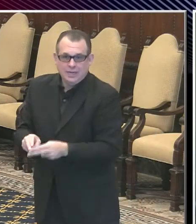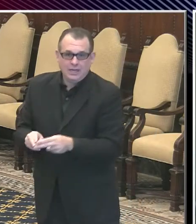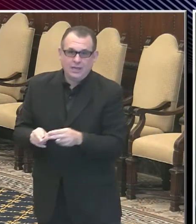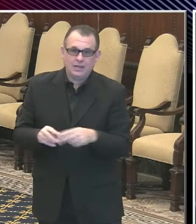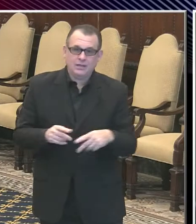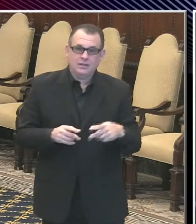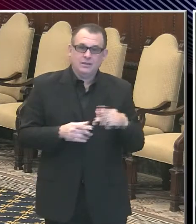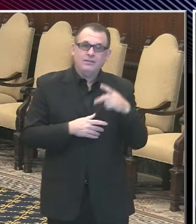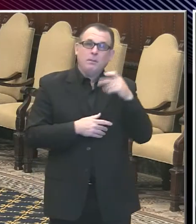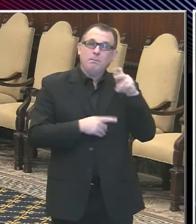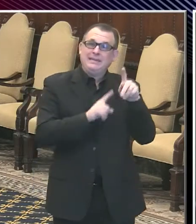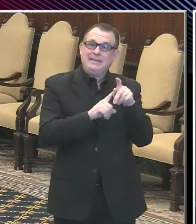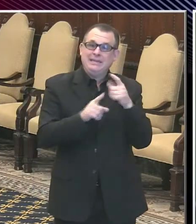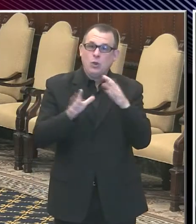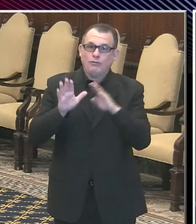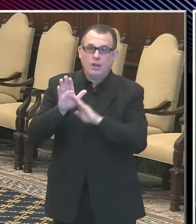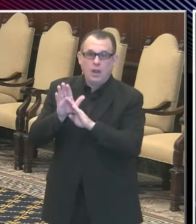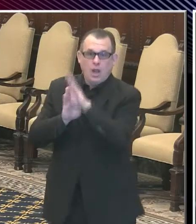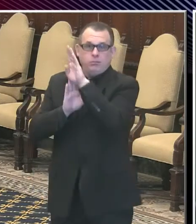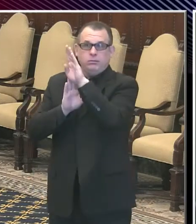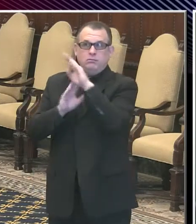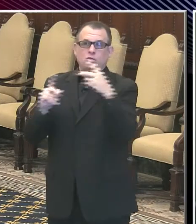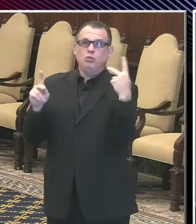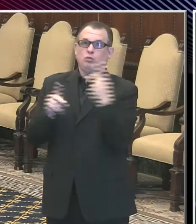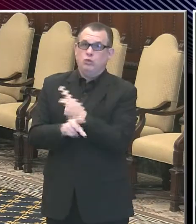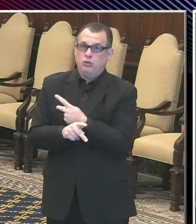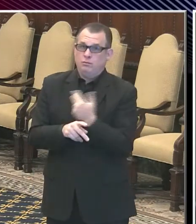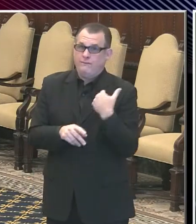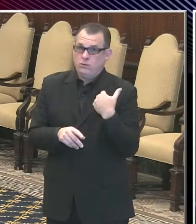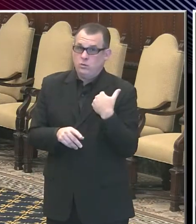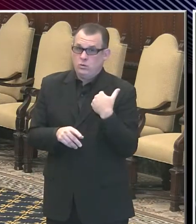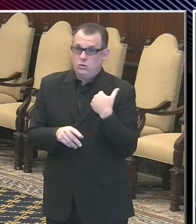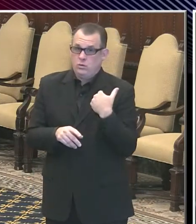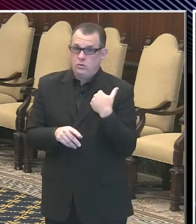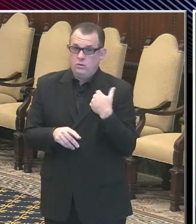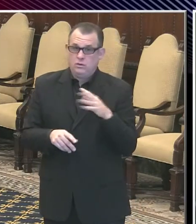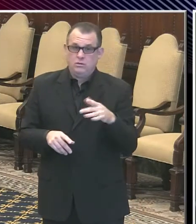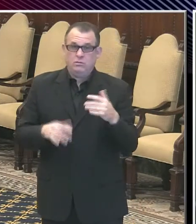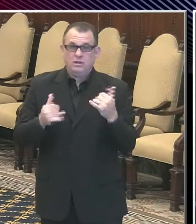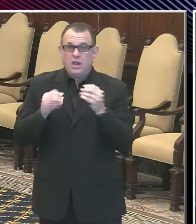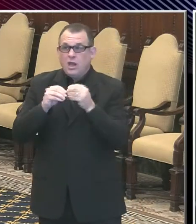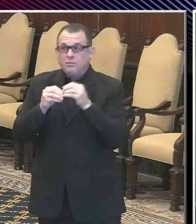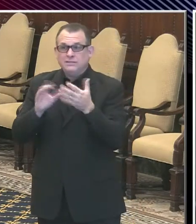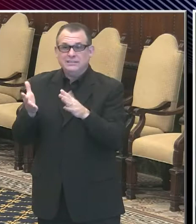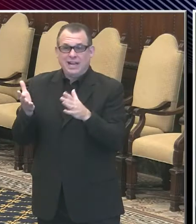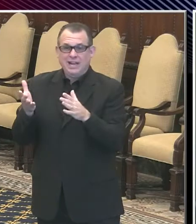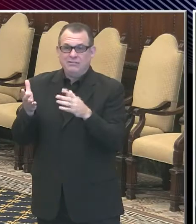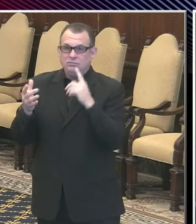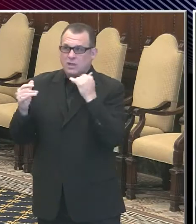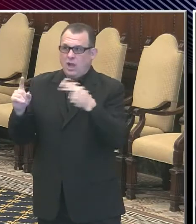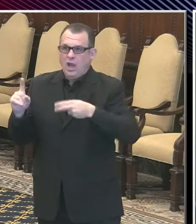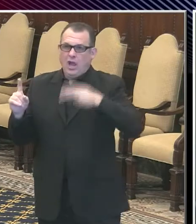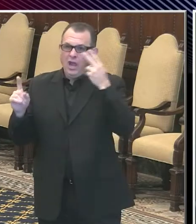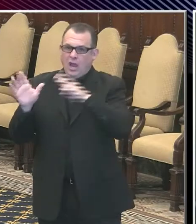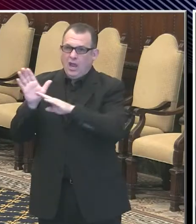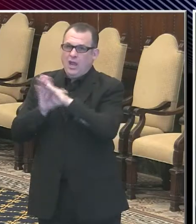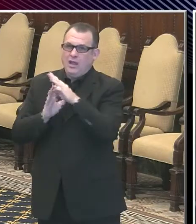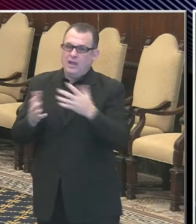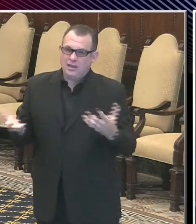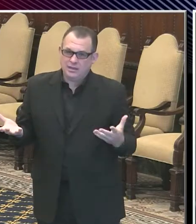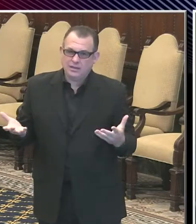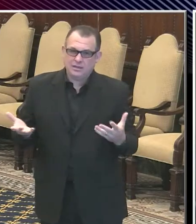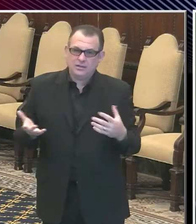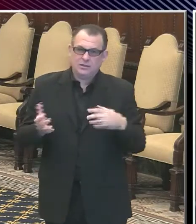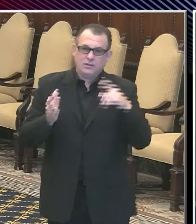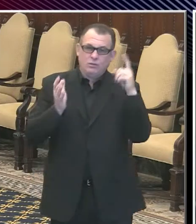we had estimated before, and the total number of deaths from the epidemic is higher than we estimated before. Of those